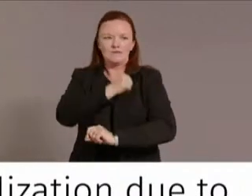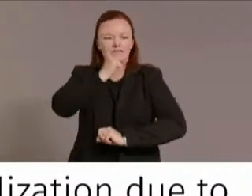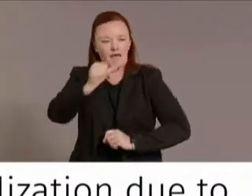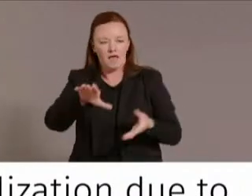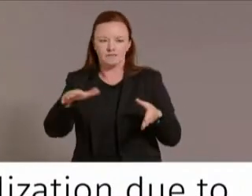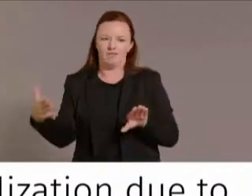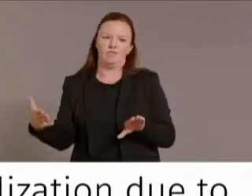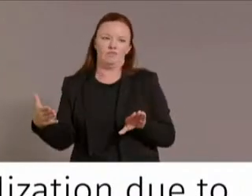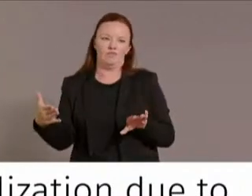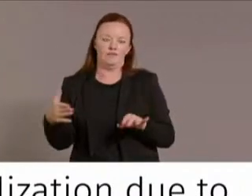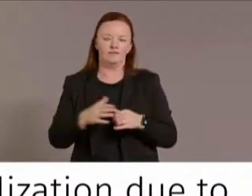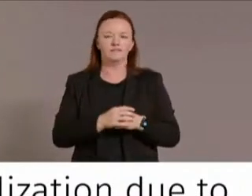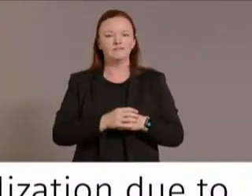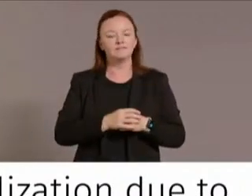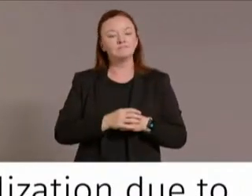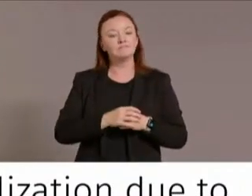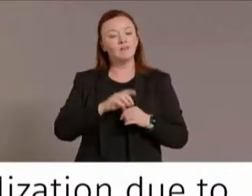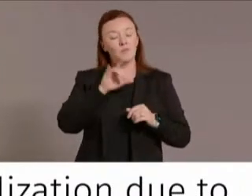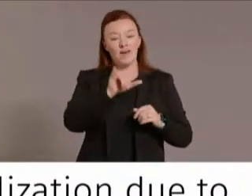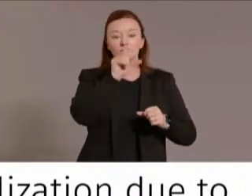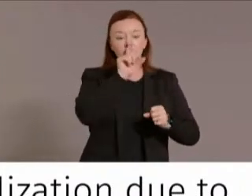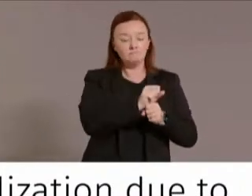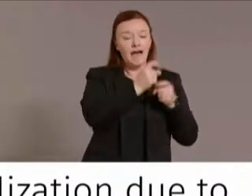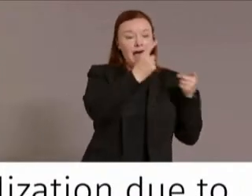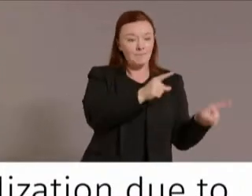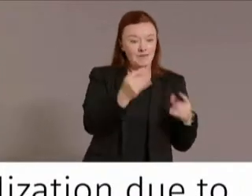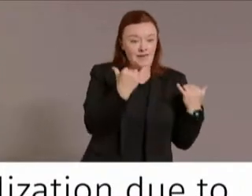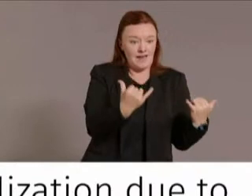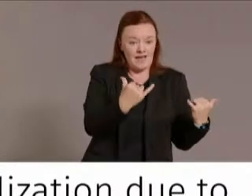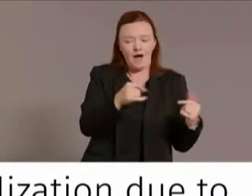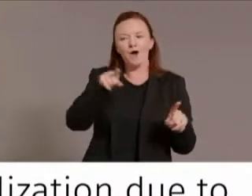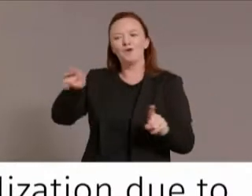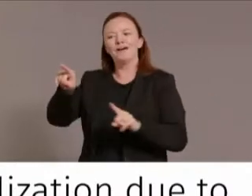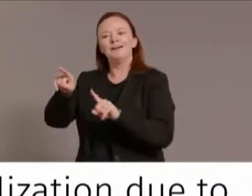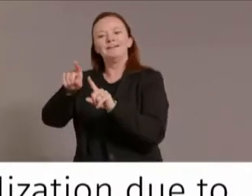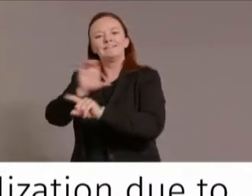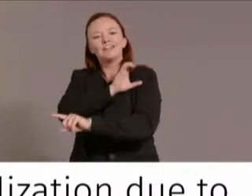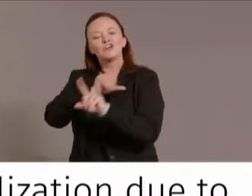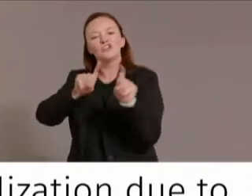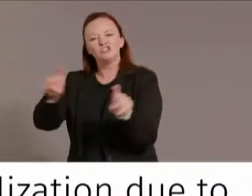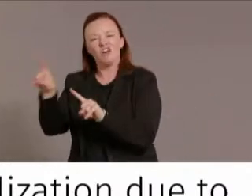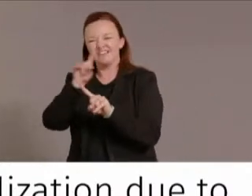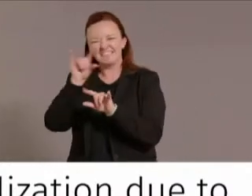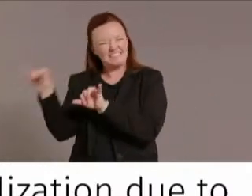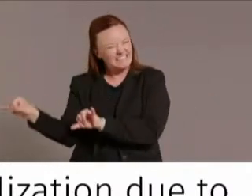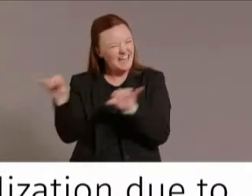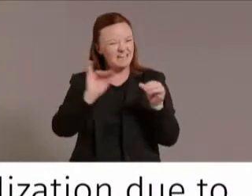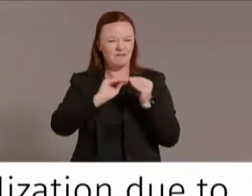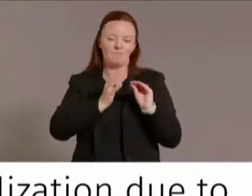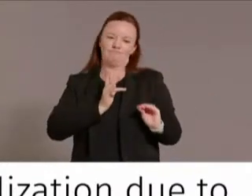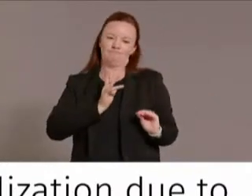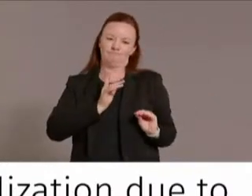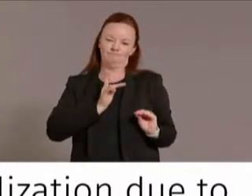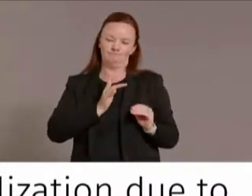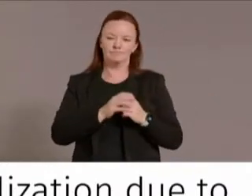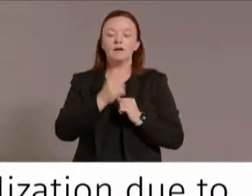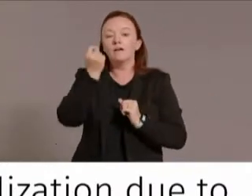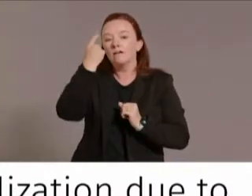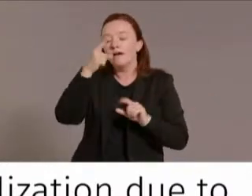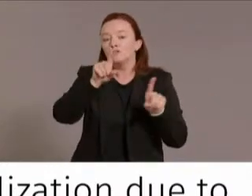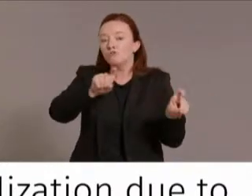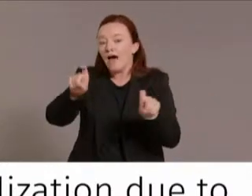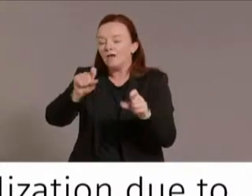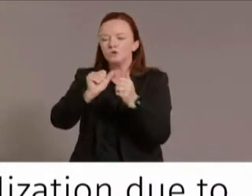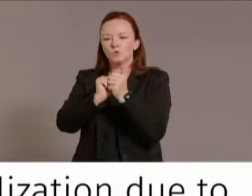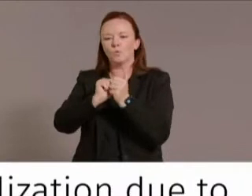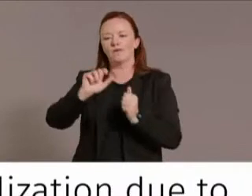consistent with what they saw in the clinical trials. They only did these clinical trials with patients who had received Moderna or Pfizer because